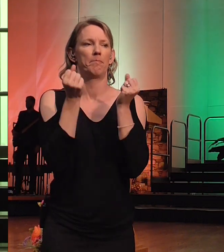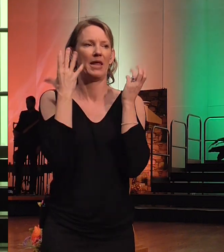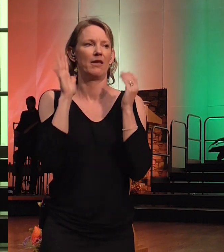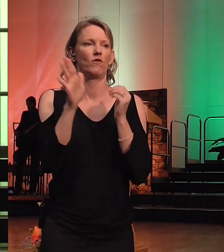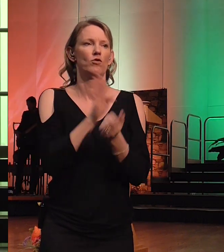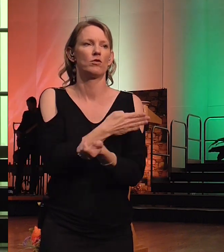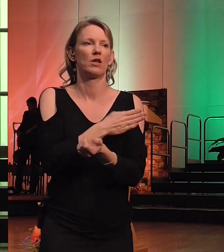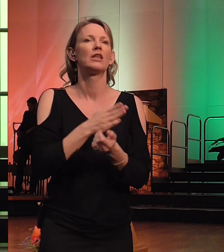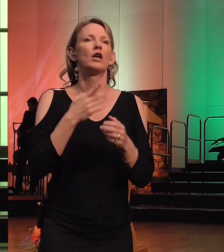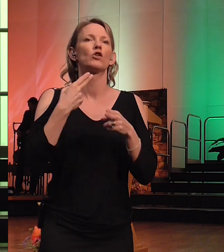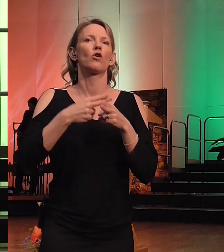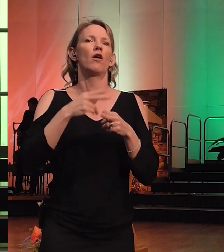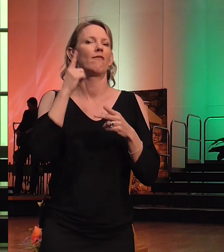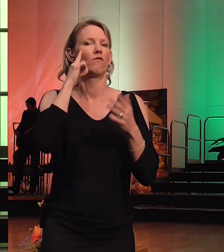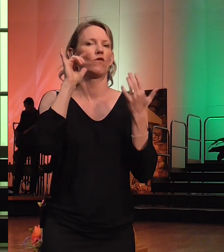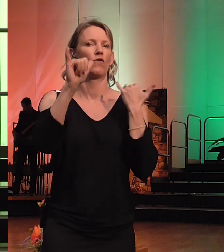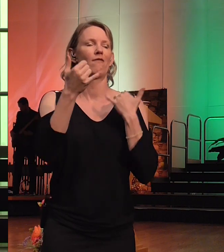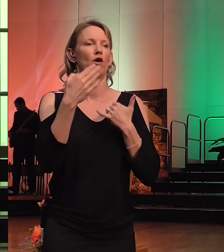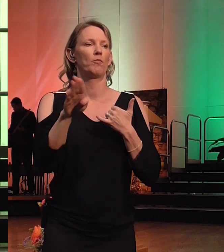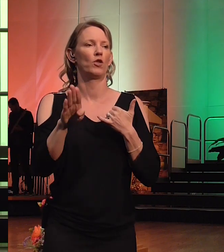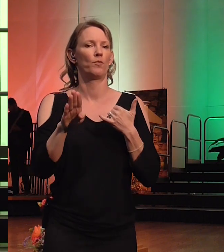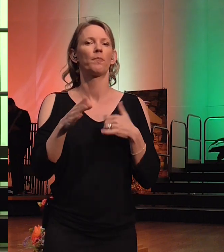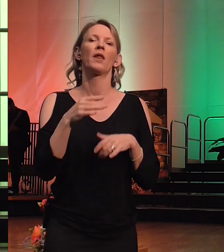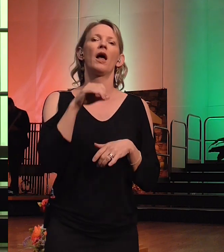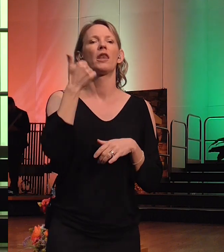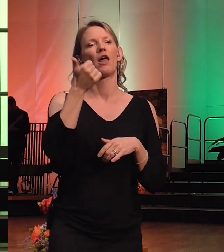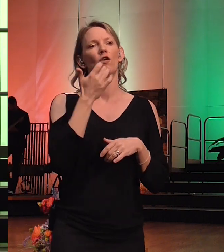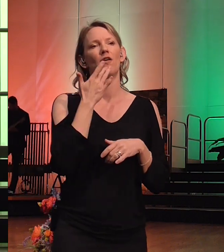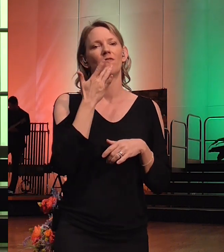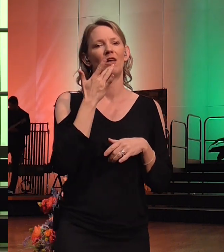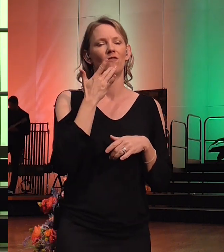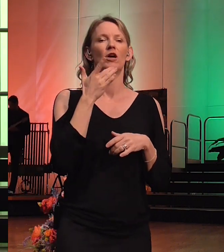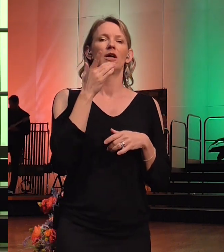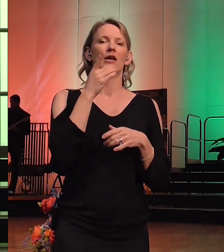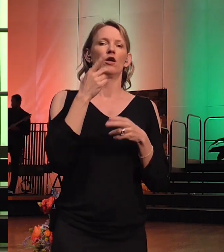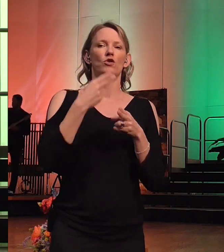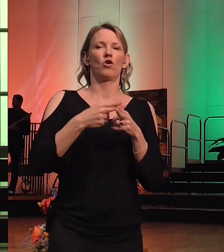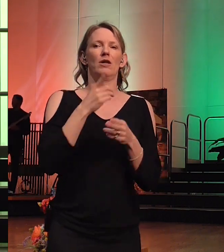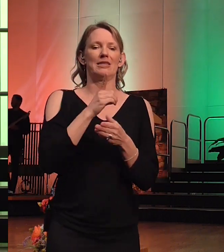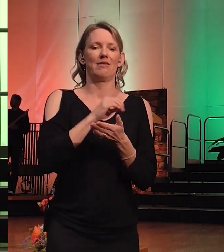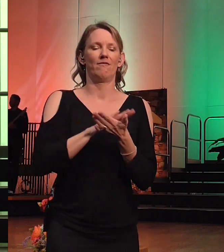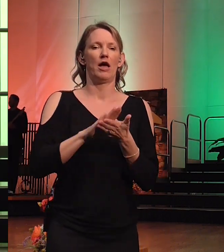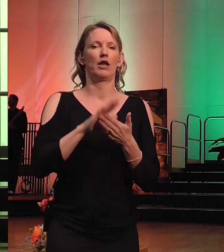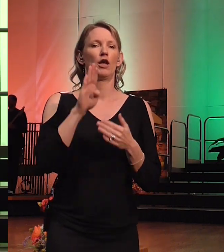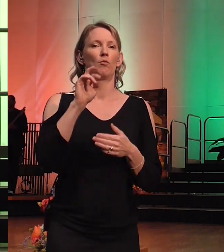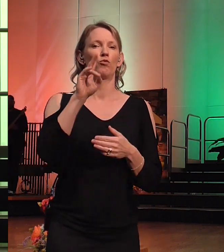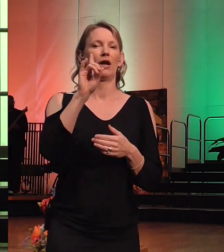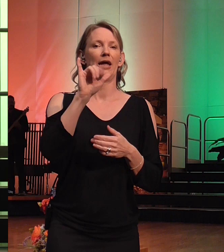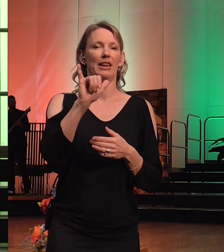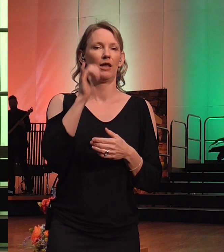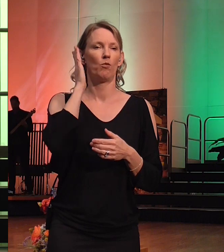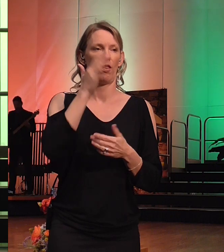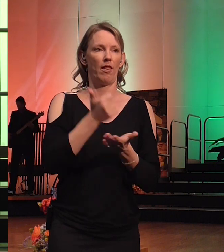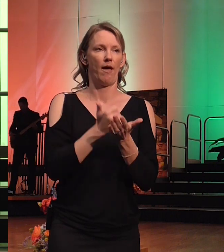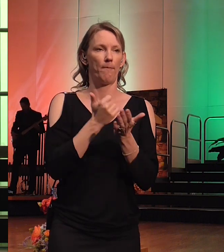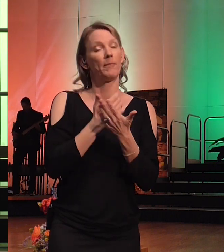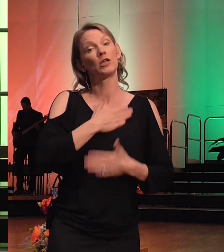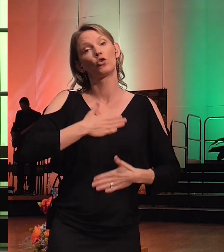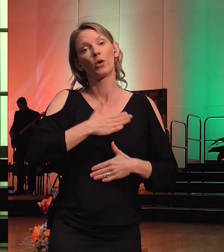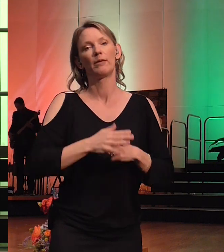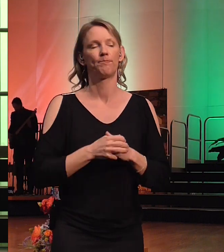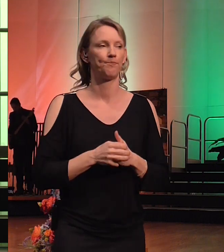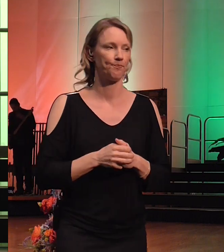Forever Blue. It's so good. And this is another one of my favorites. It's Divine, and Bradley's going to help out. Enjoy.